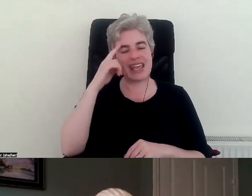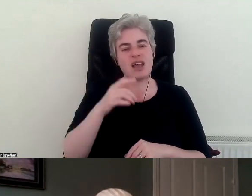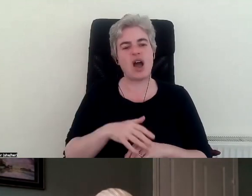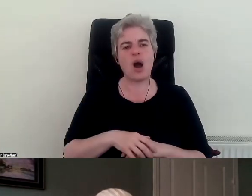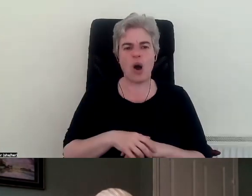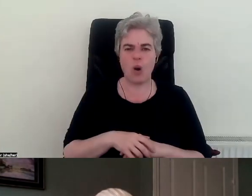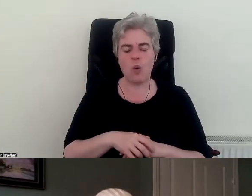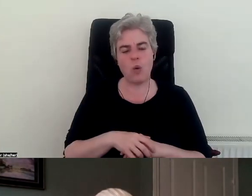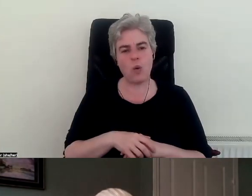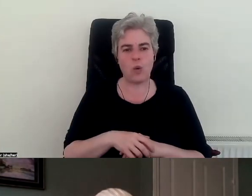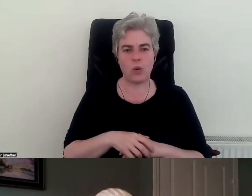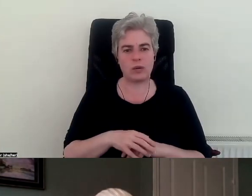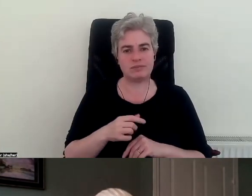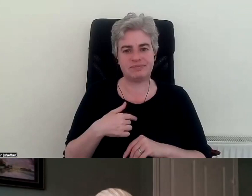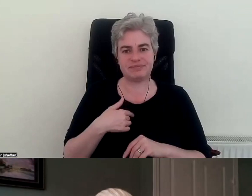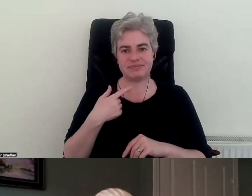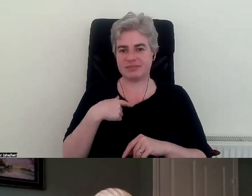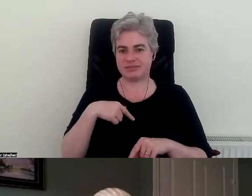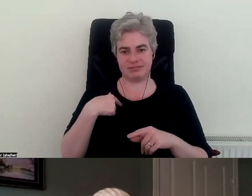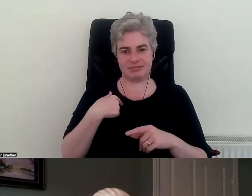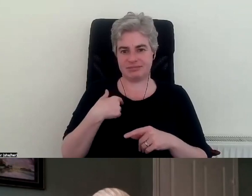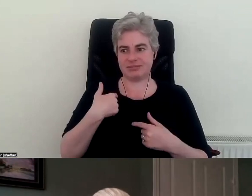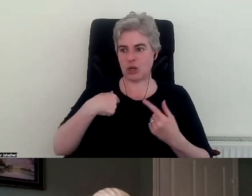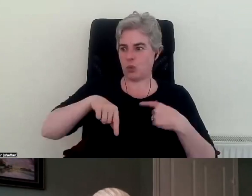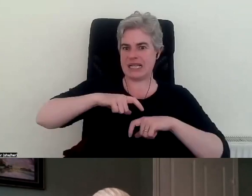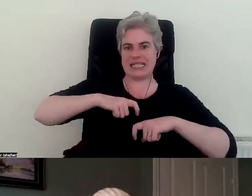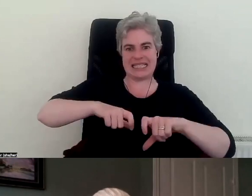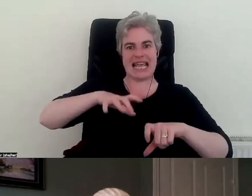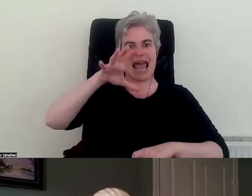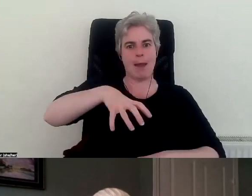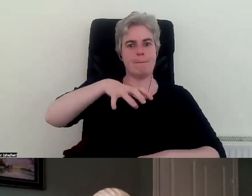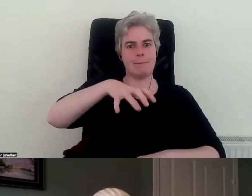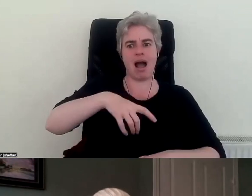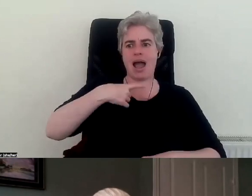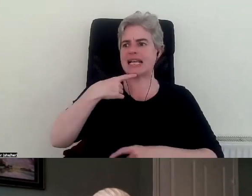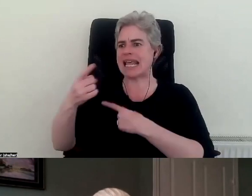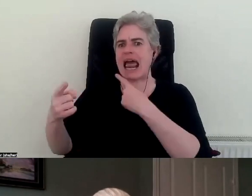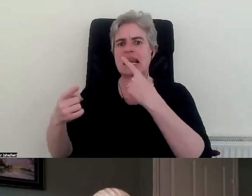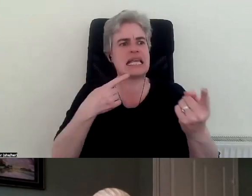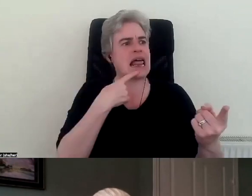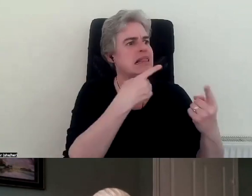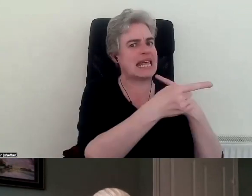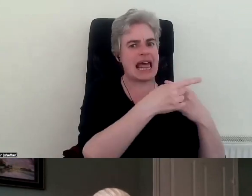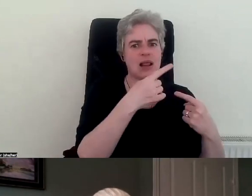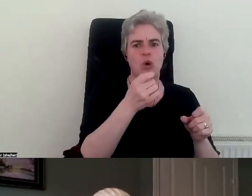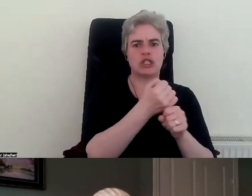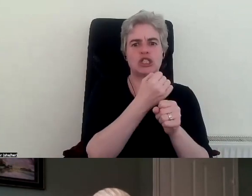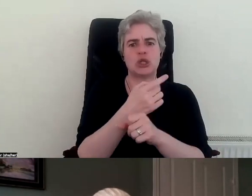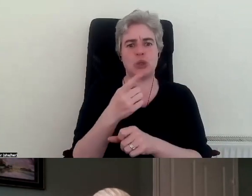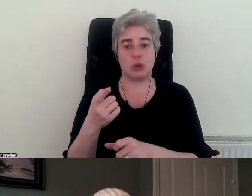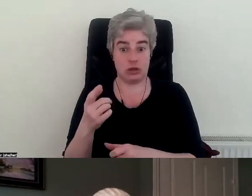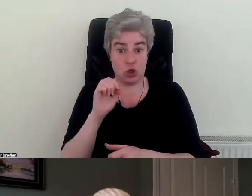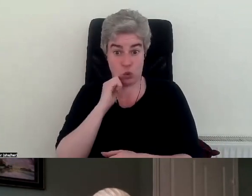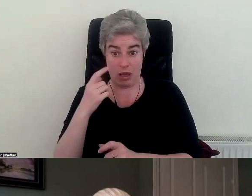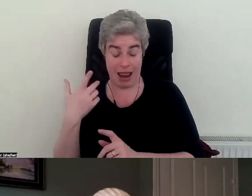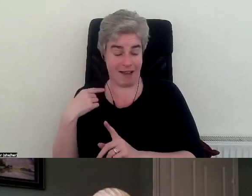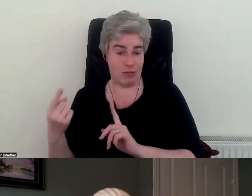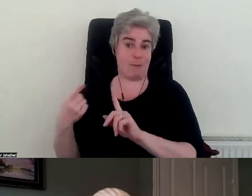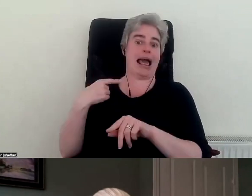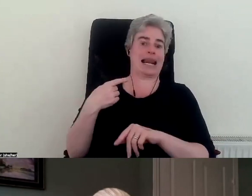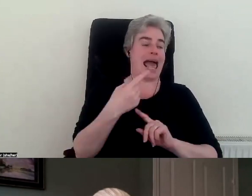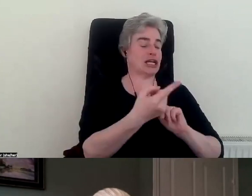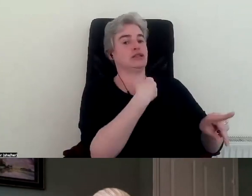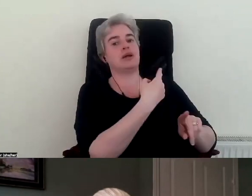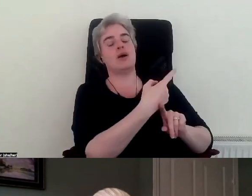we still are this empire, go around telling people what to do, soon you will face the backlash. And